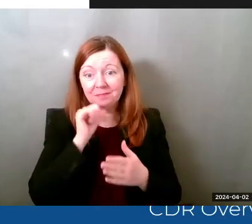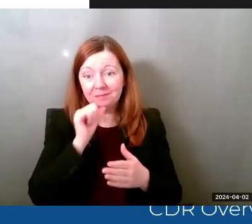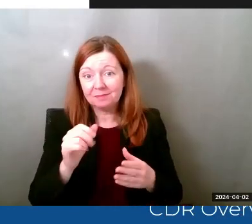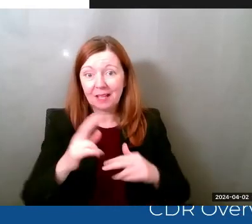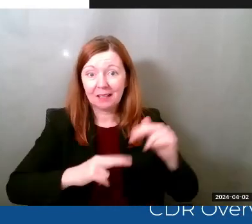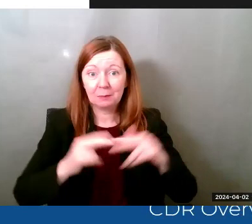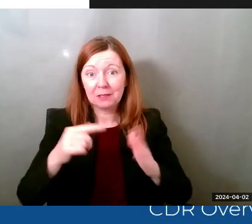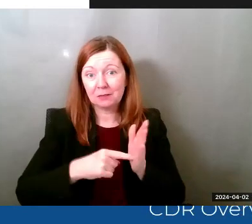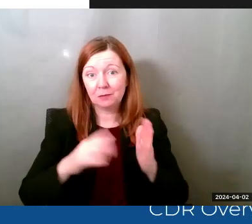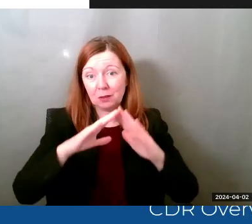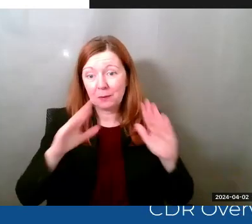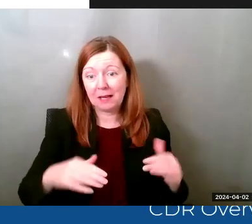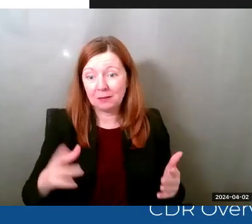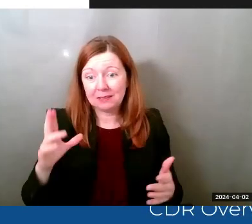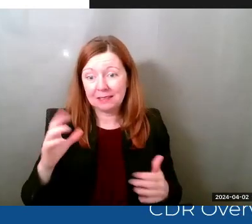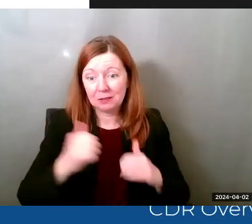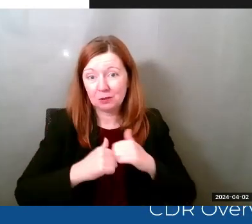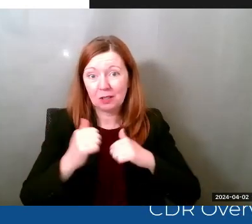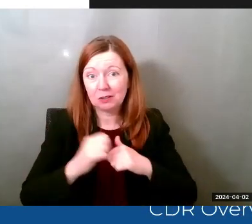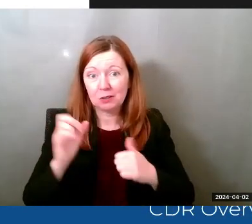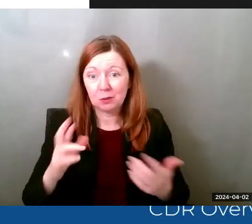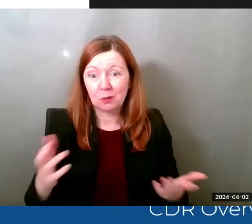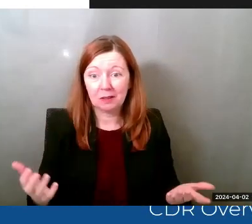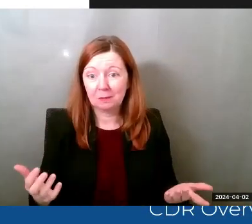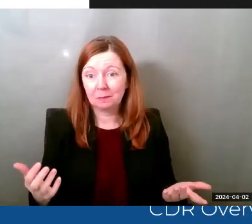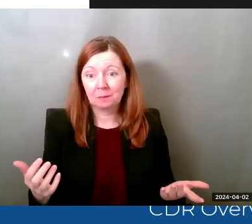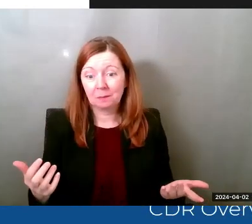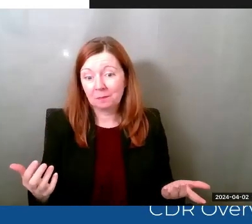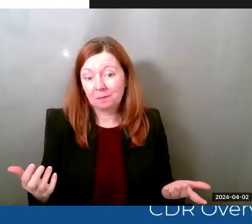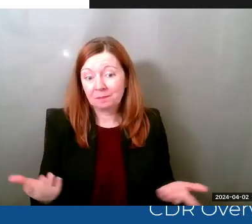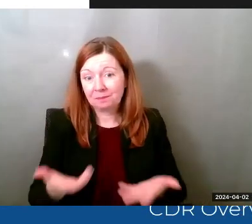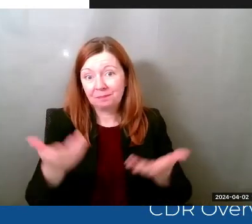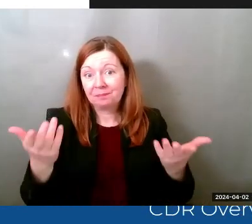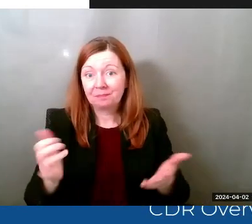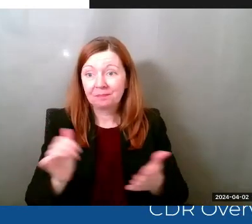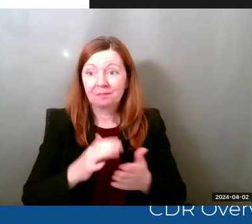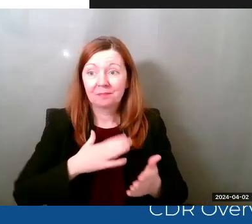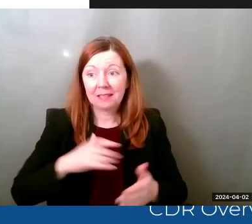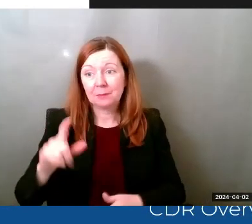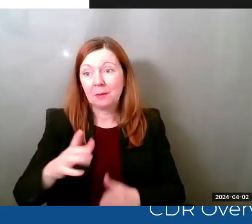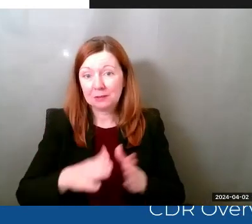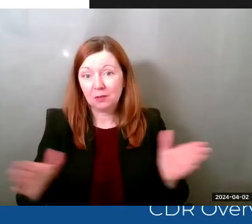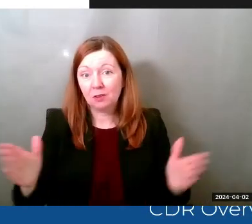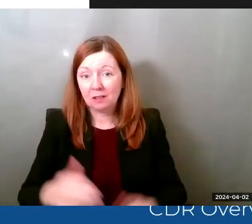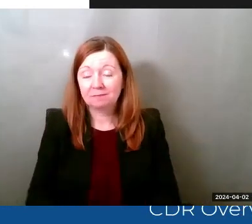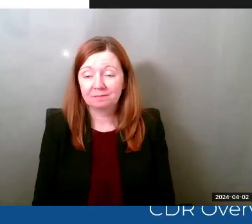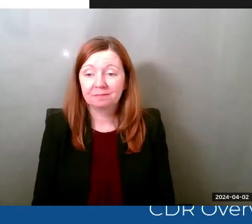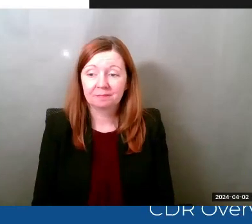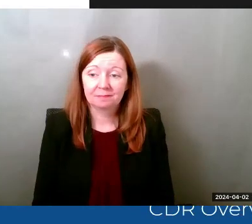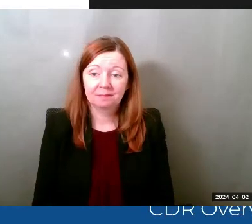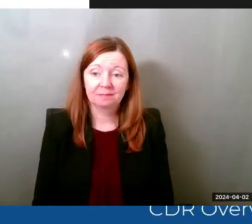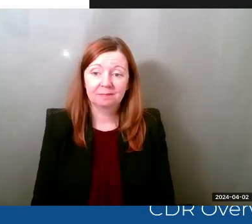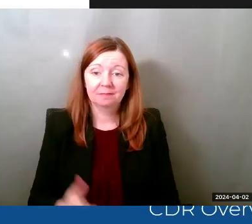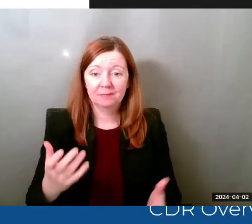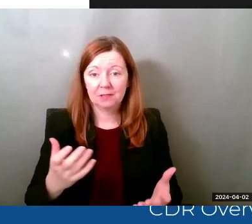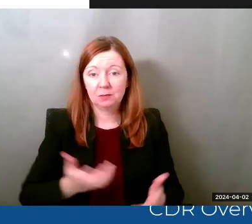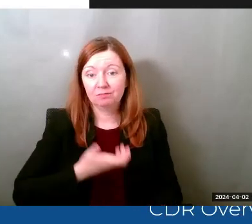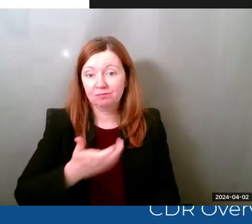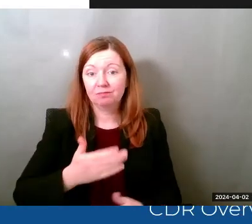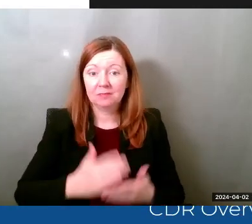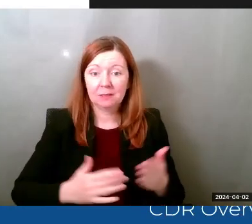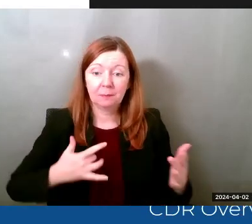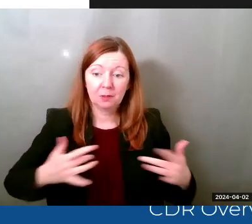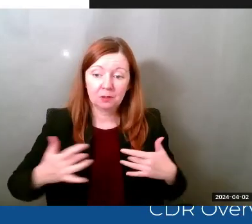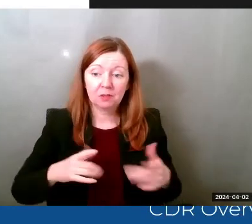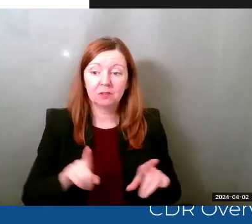going to build these affordable housing structures. Or yeah, I guess that's my question overall, and wanted to voice some concerns